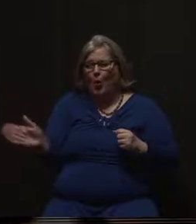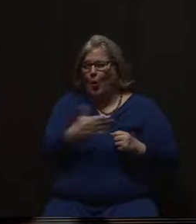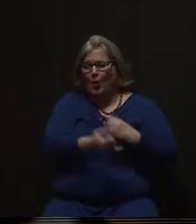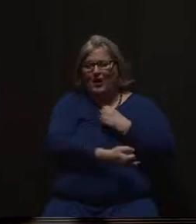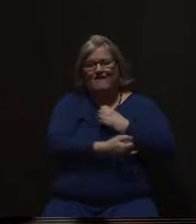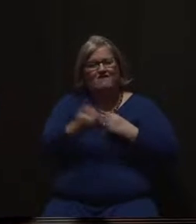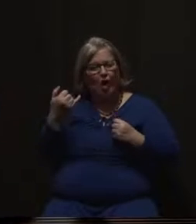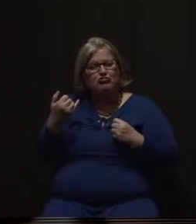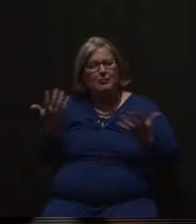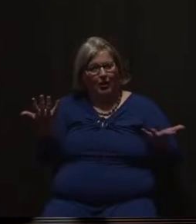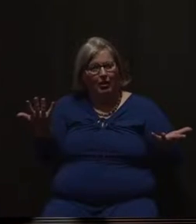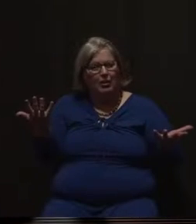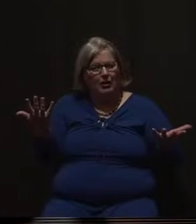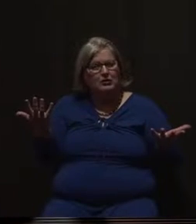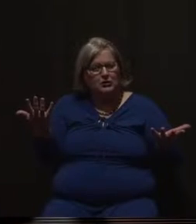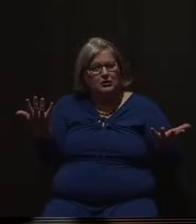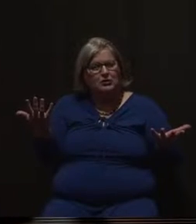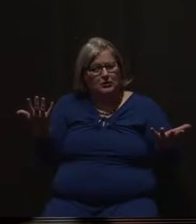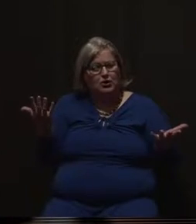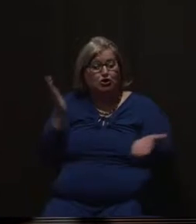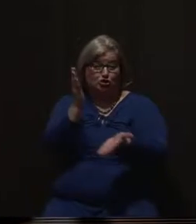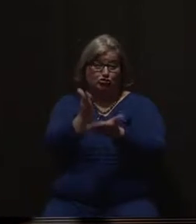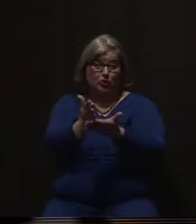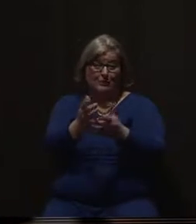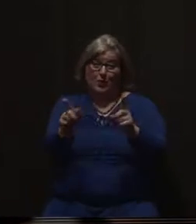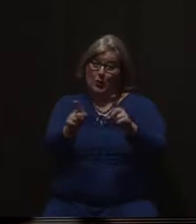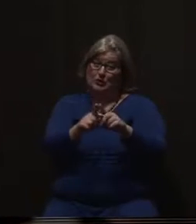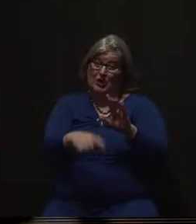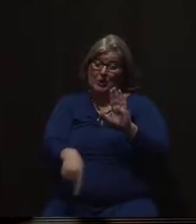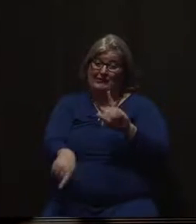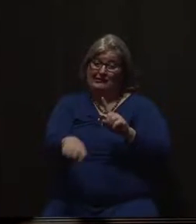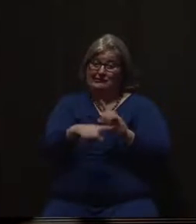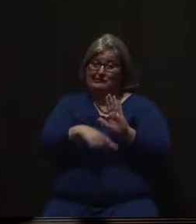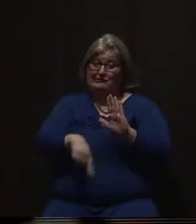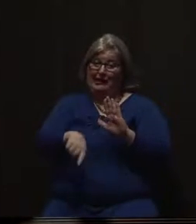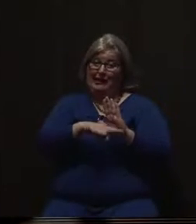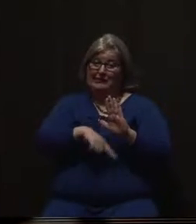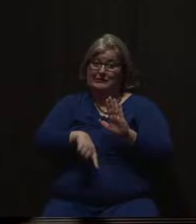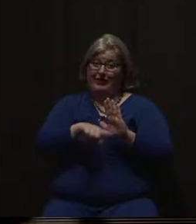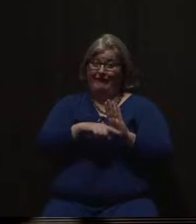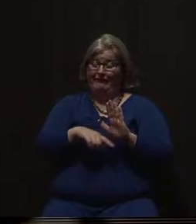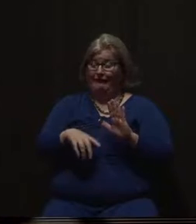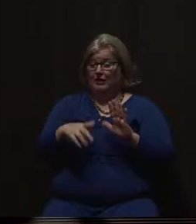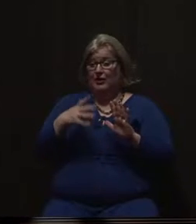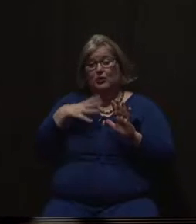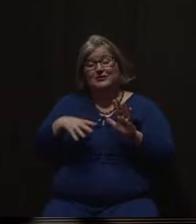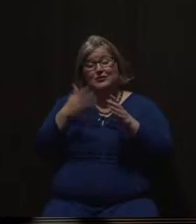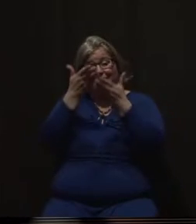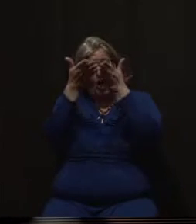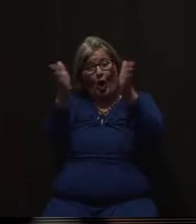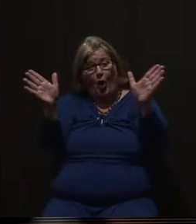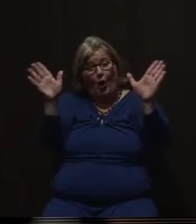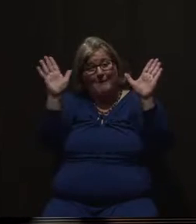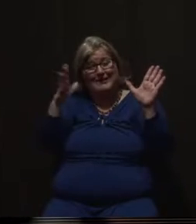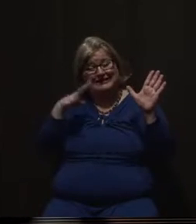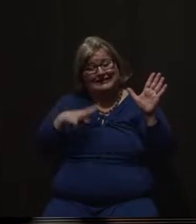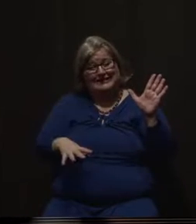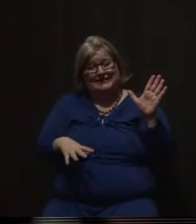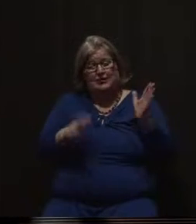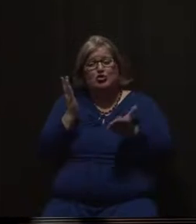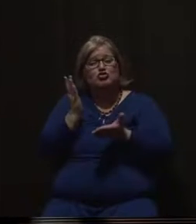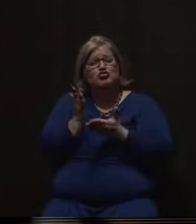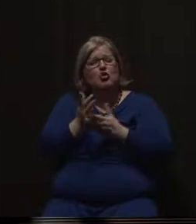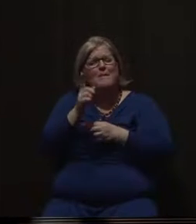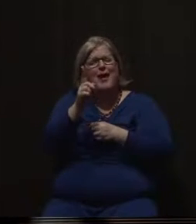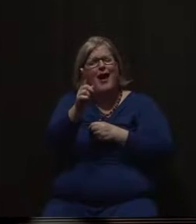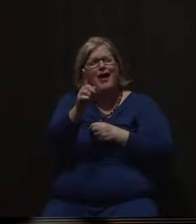true, but that's so, in a way, so negative. So we're connected by all having this kind of open wound. And I think that's true, but it's